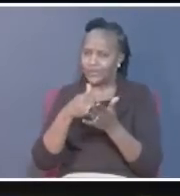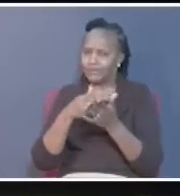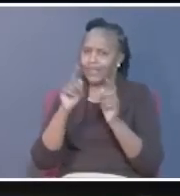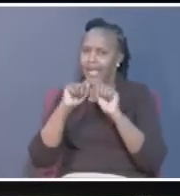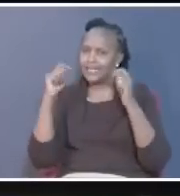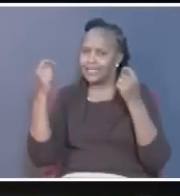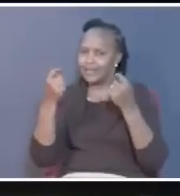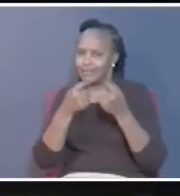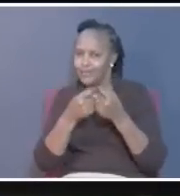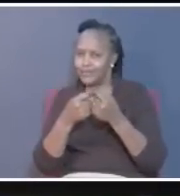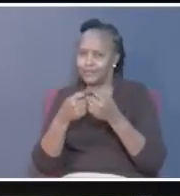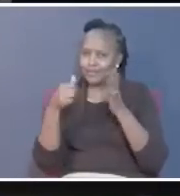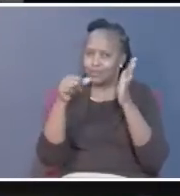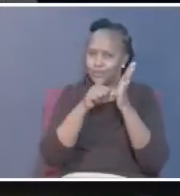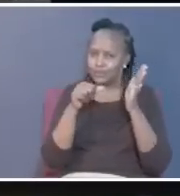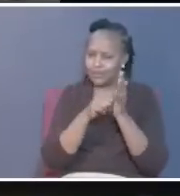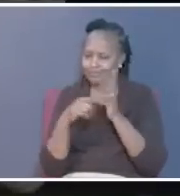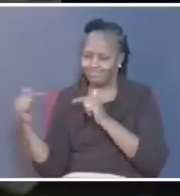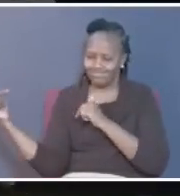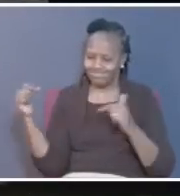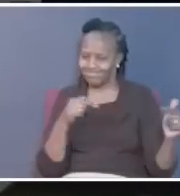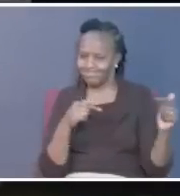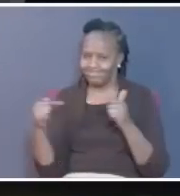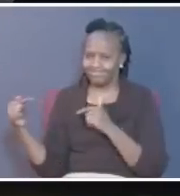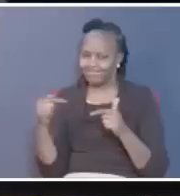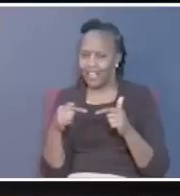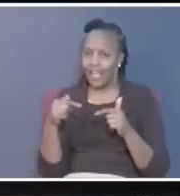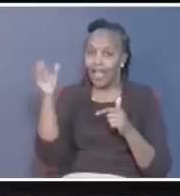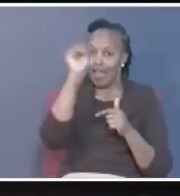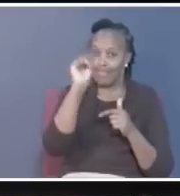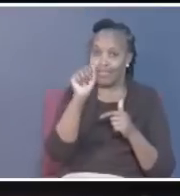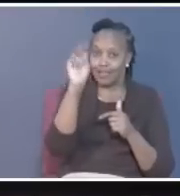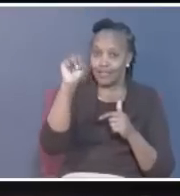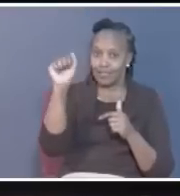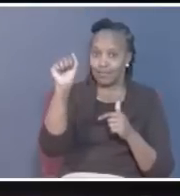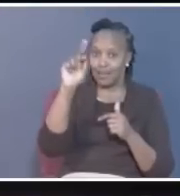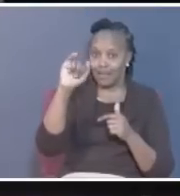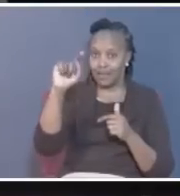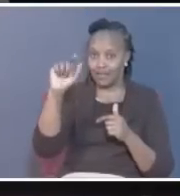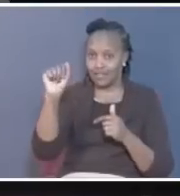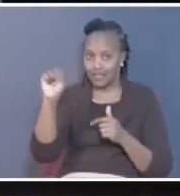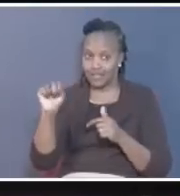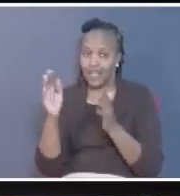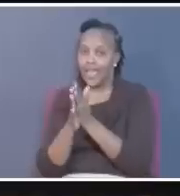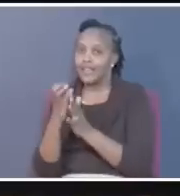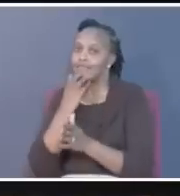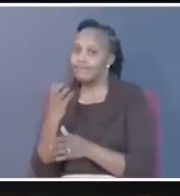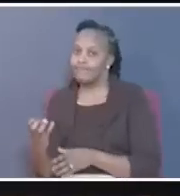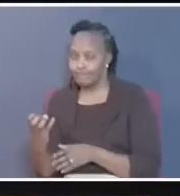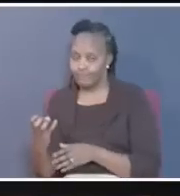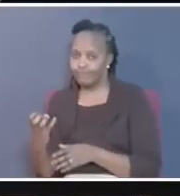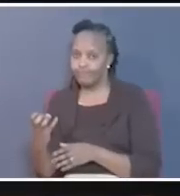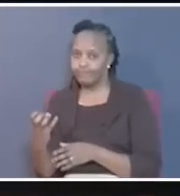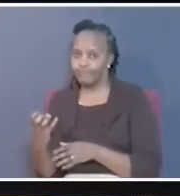and the Levite were Jews from the tribe of Levi, while the Samaritans were a mixed race because of intermarriage